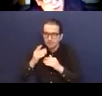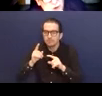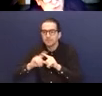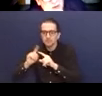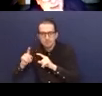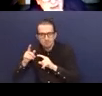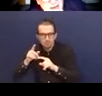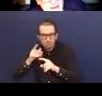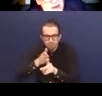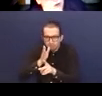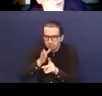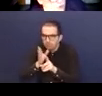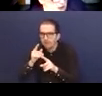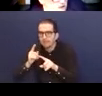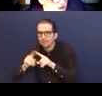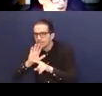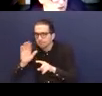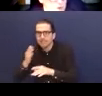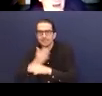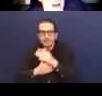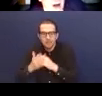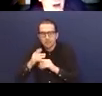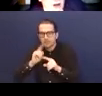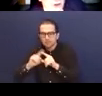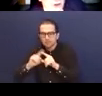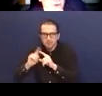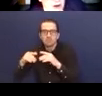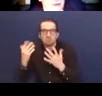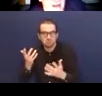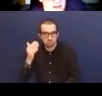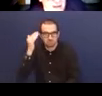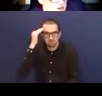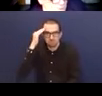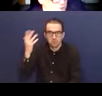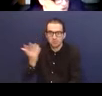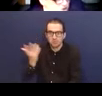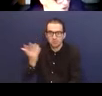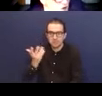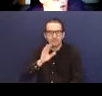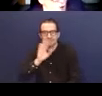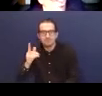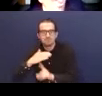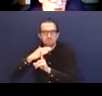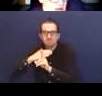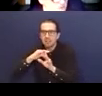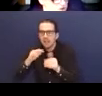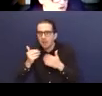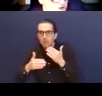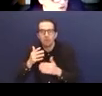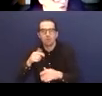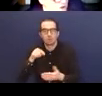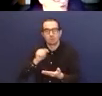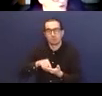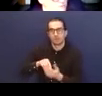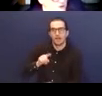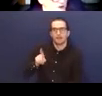you use to get to this? Drill down into it and ask yourself, as a disabled person, what would I have answered to